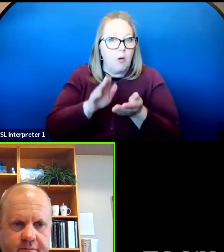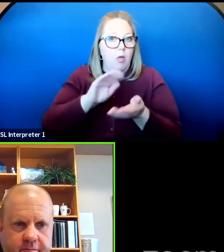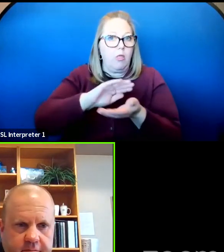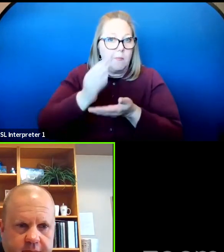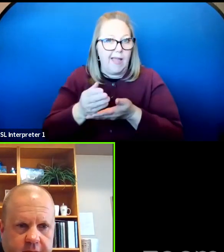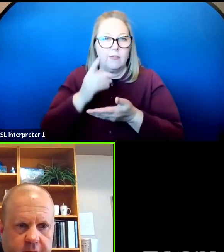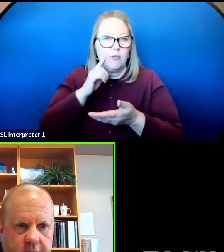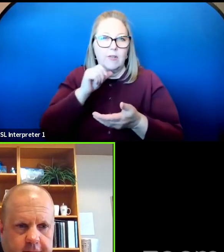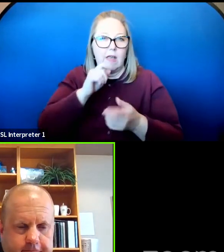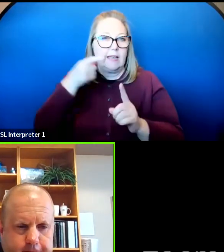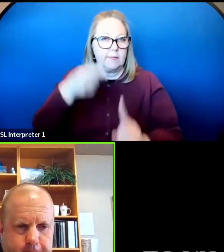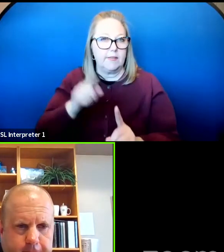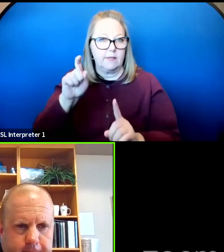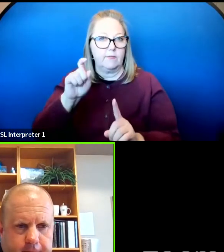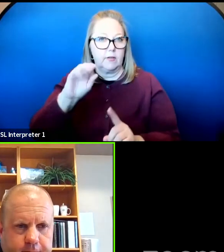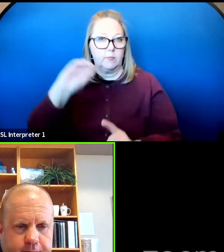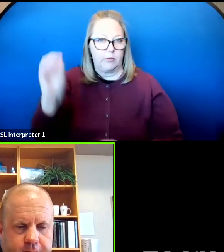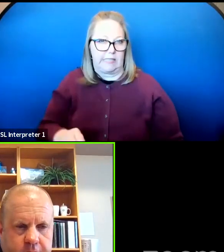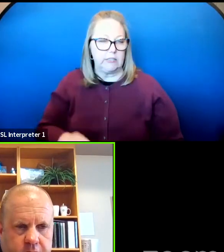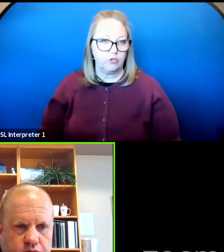arrears.